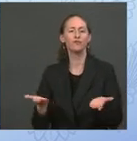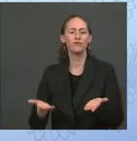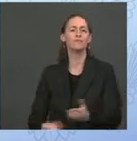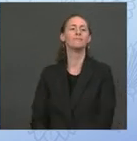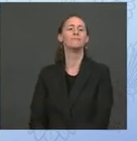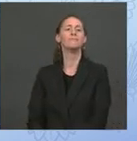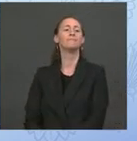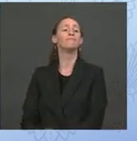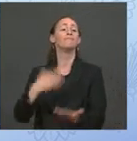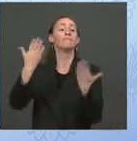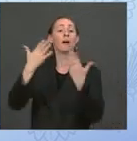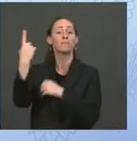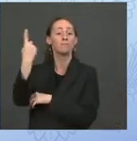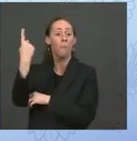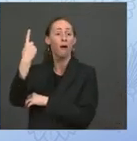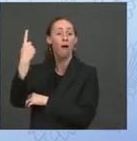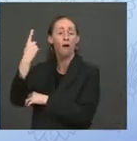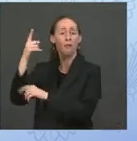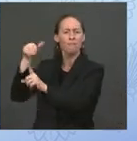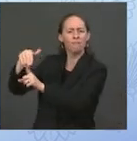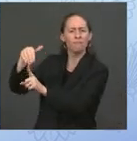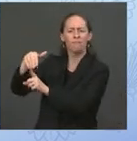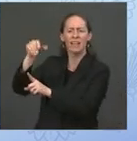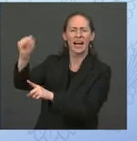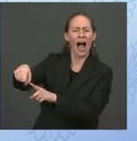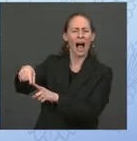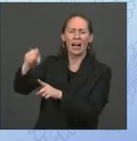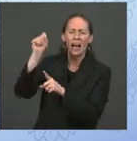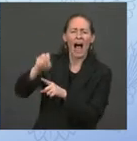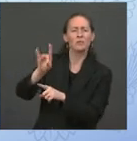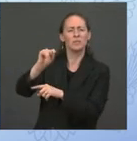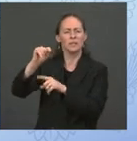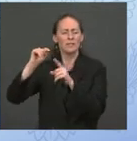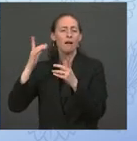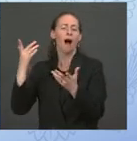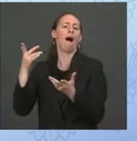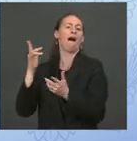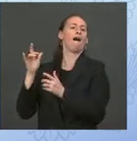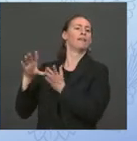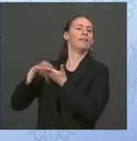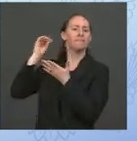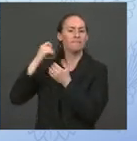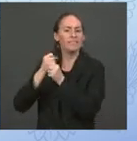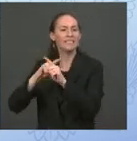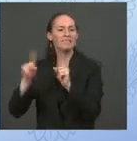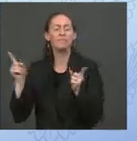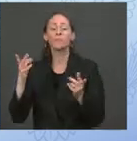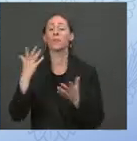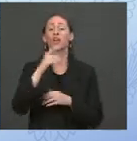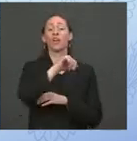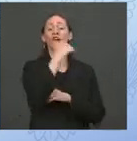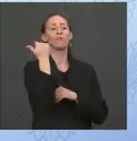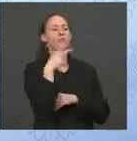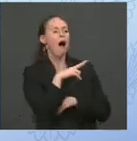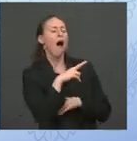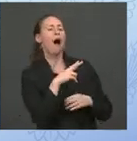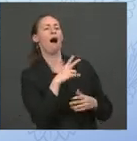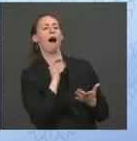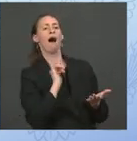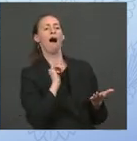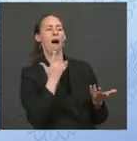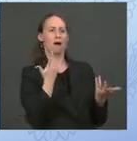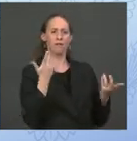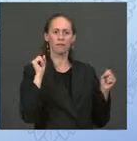pushed you to dream that you could make a difference. A child who inspired you to make the world work